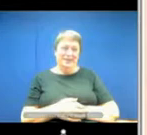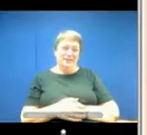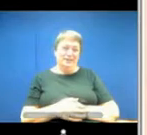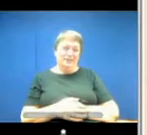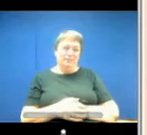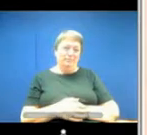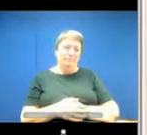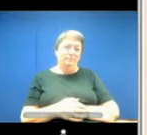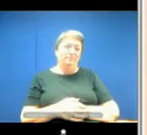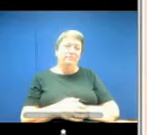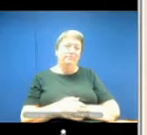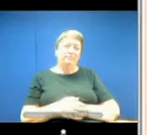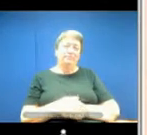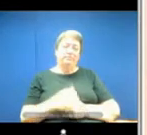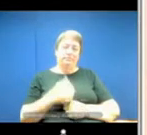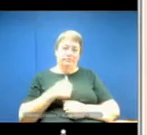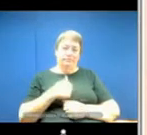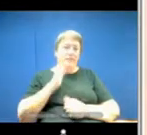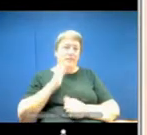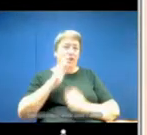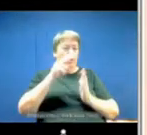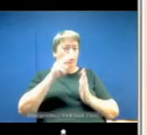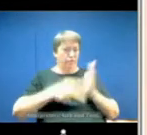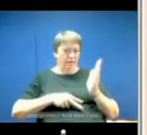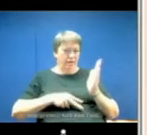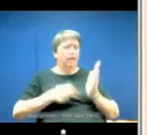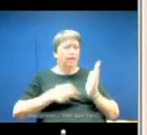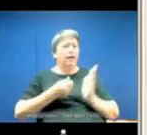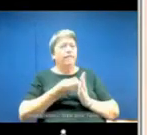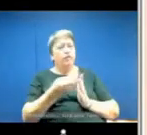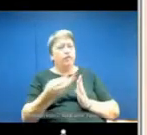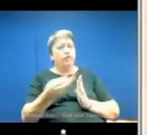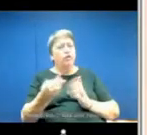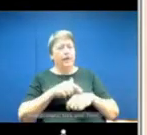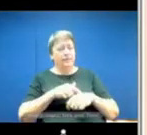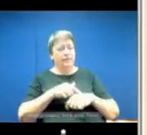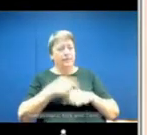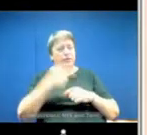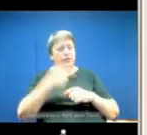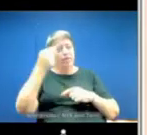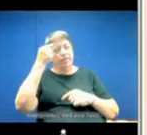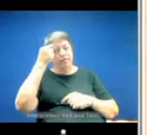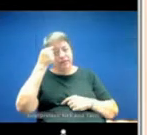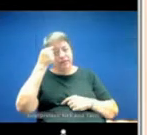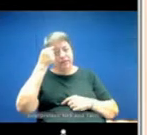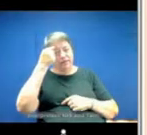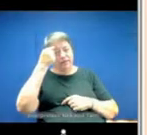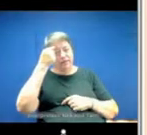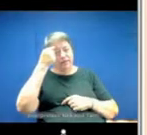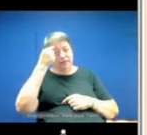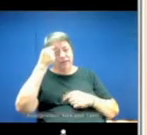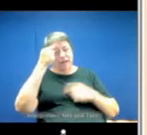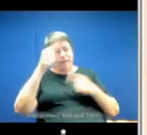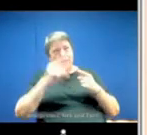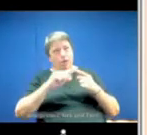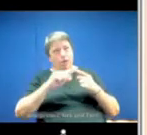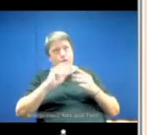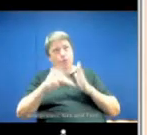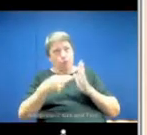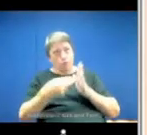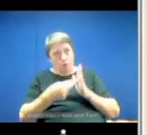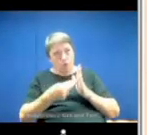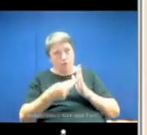And I will read this a number of times. Think in listening to it, think about the role and function of